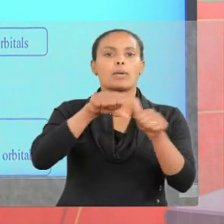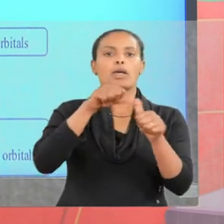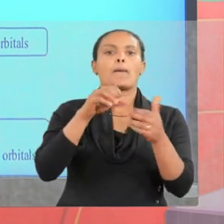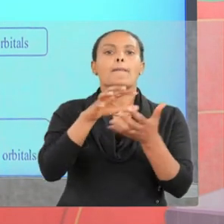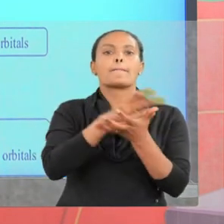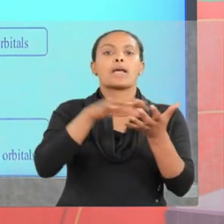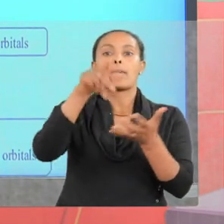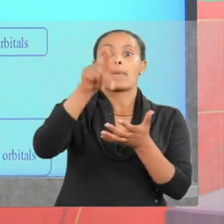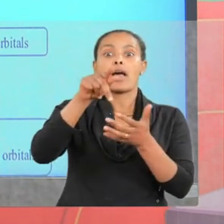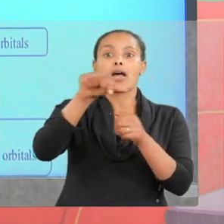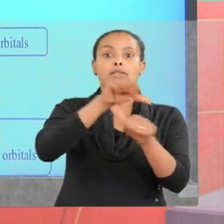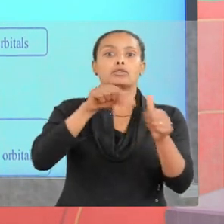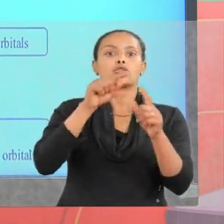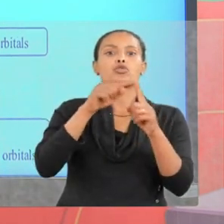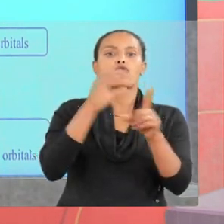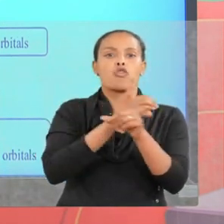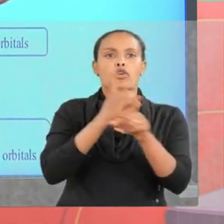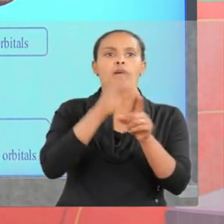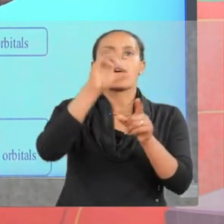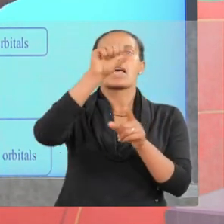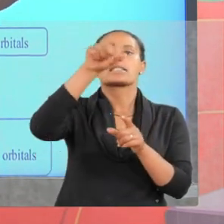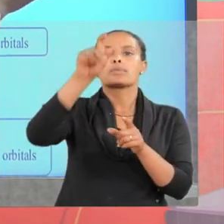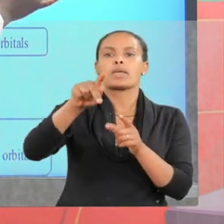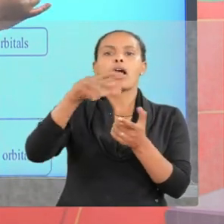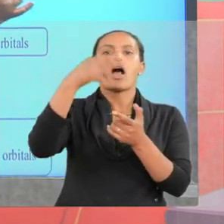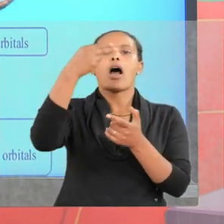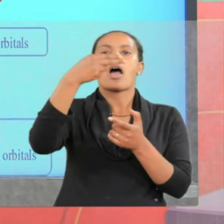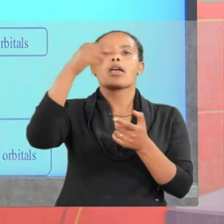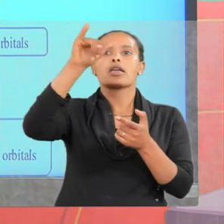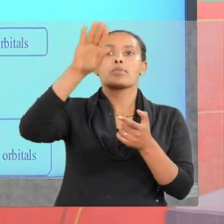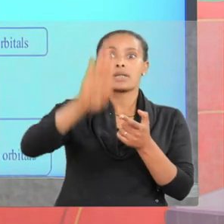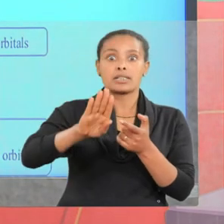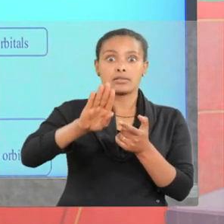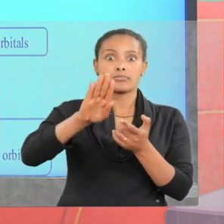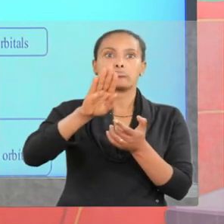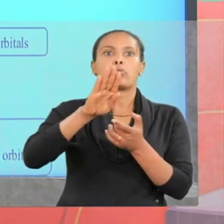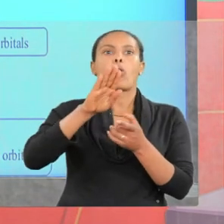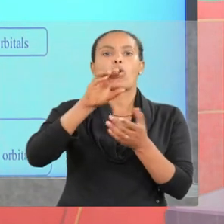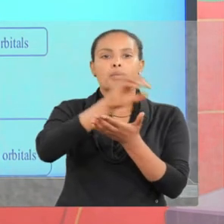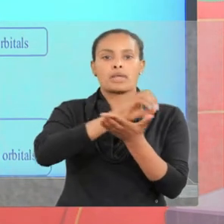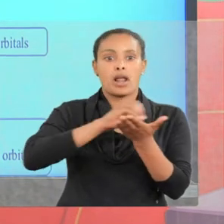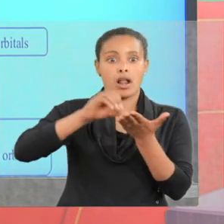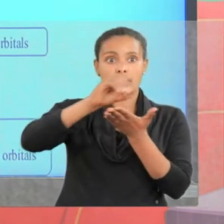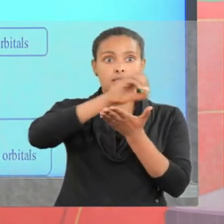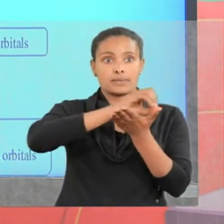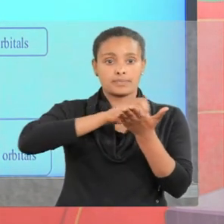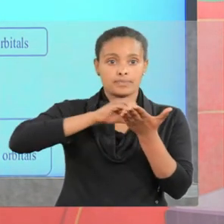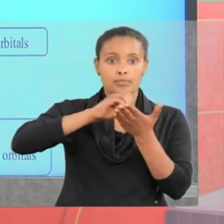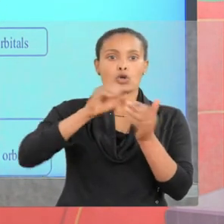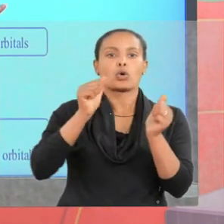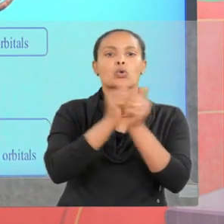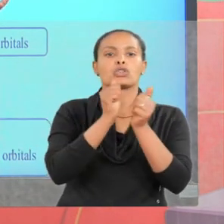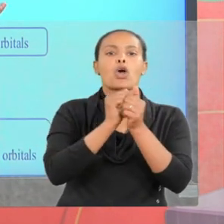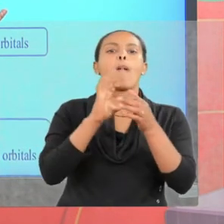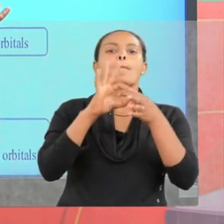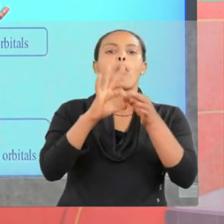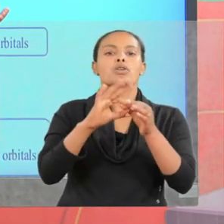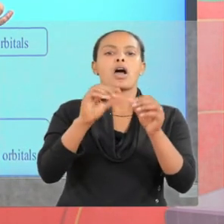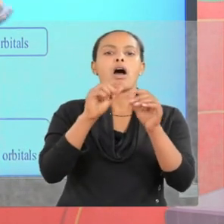P atomic orbital to form SP hybrid orbitals. SP hybrid orbital with a bond